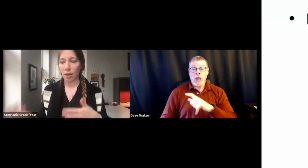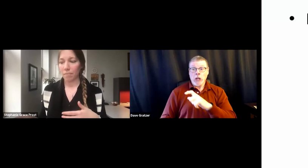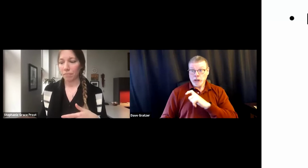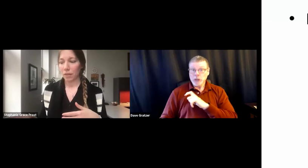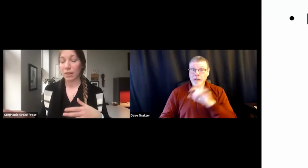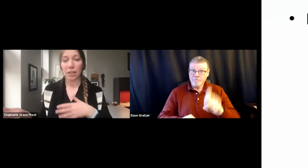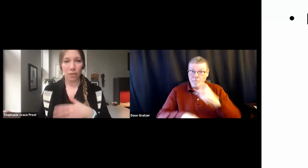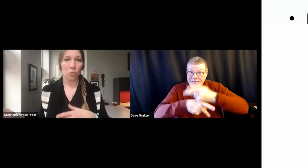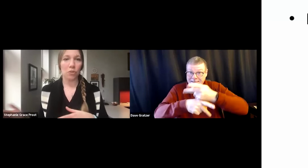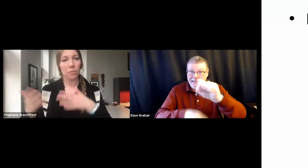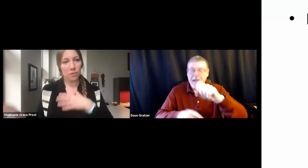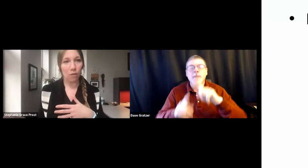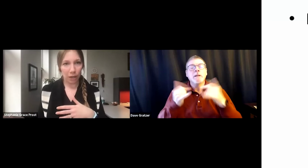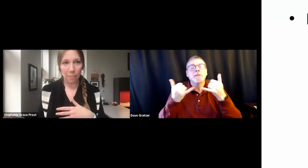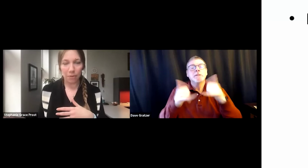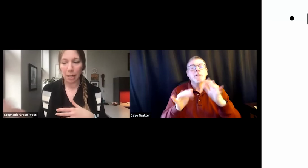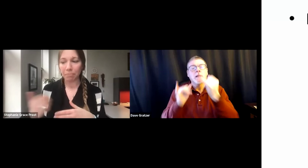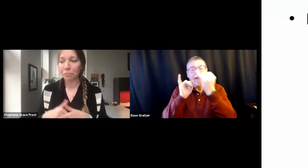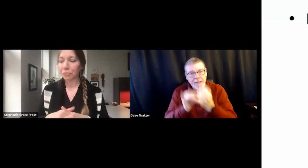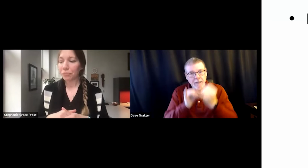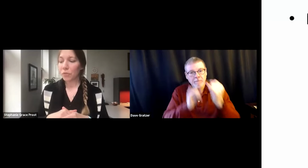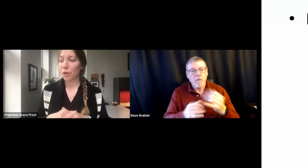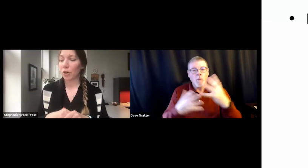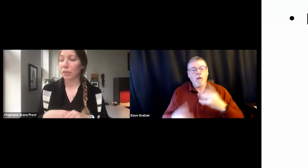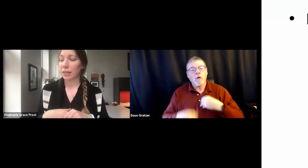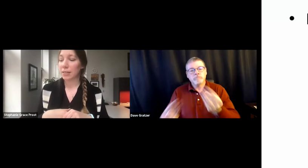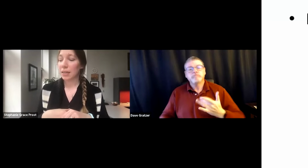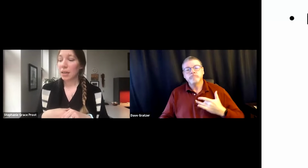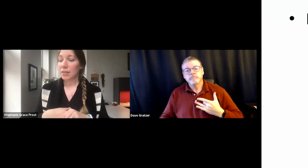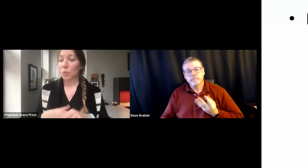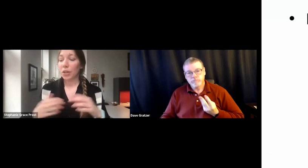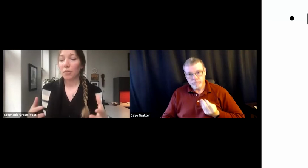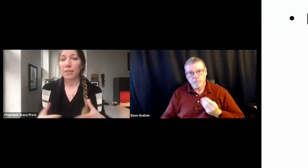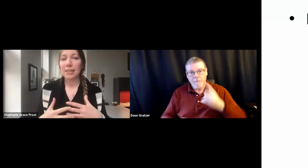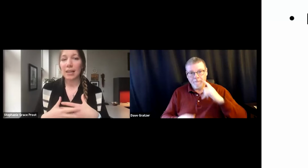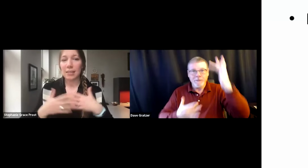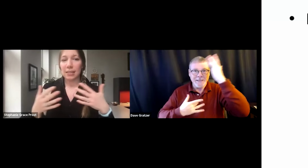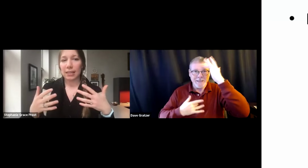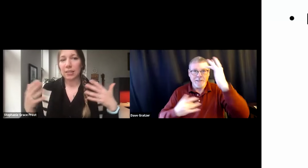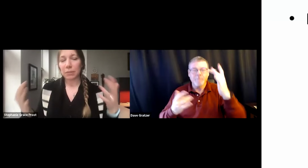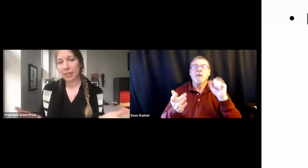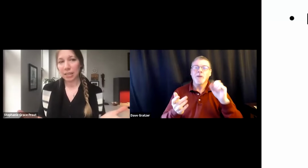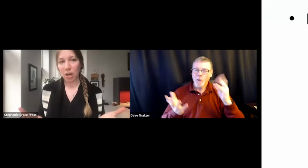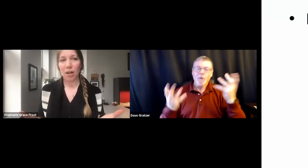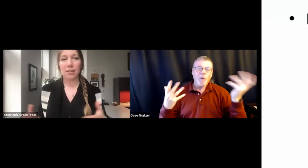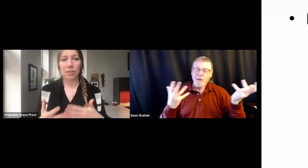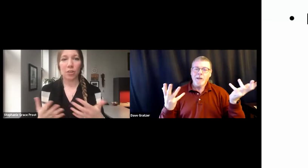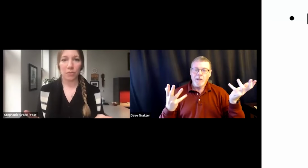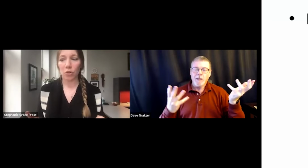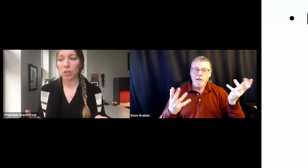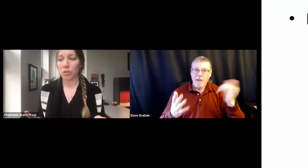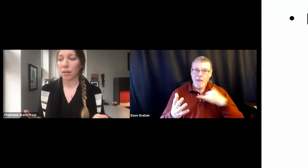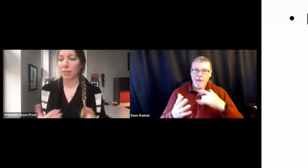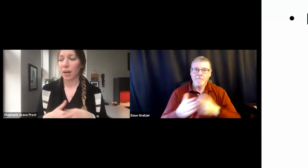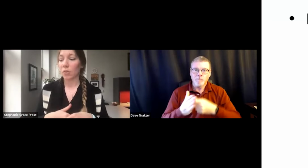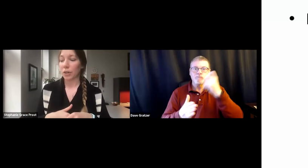support the individual in terms of offering empathy for her illness. So we know that this has explicit costs in terms